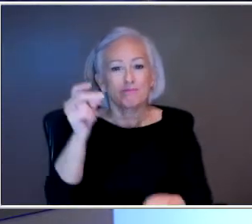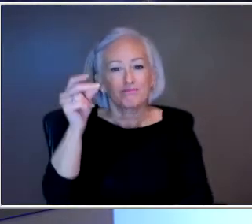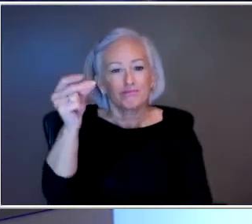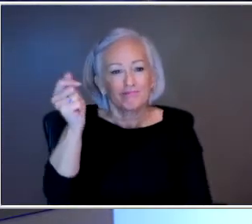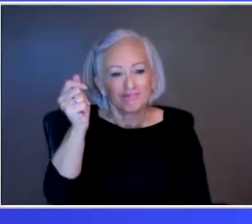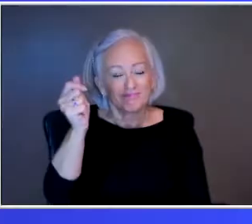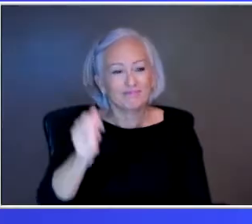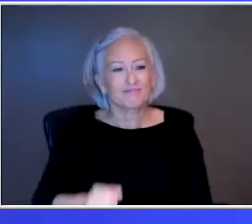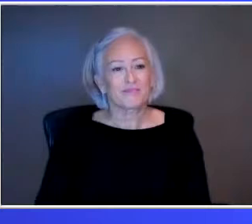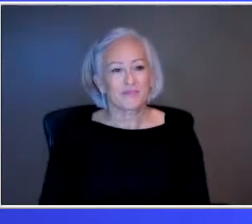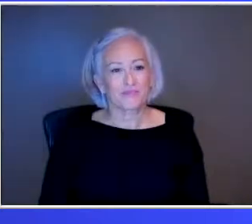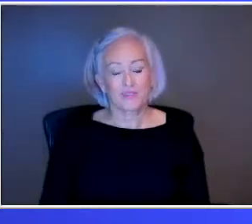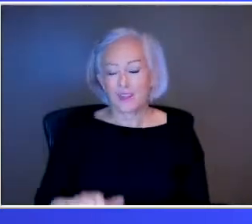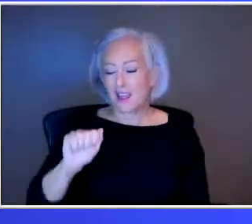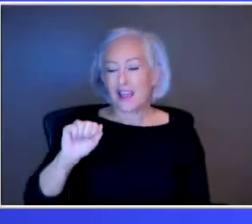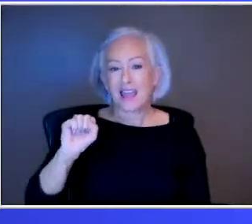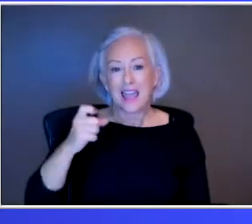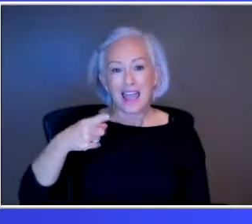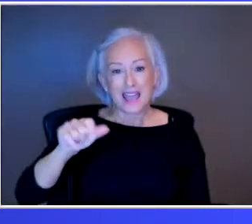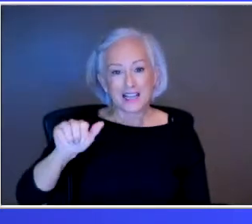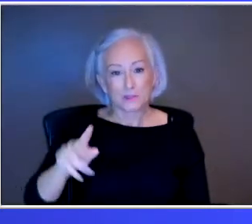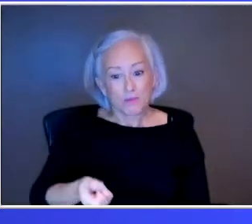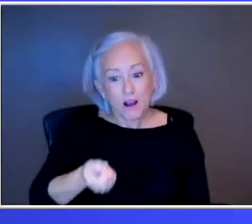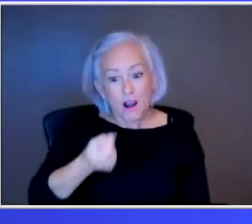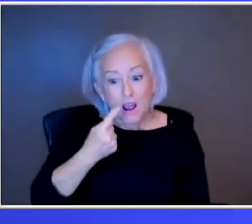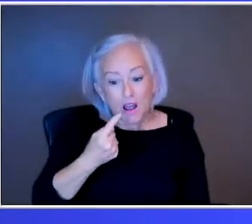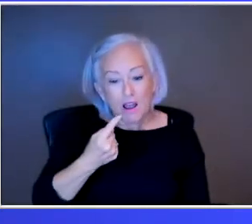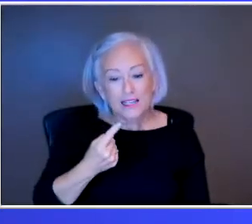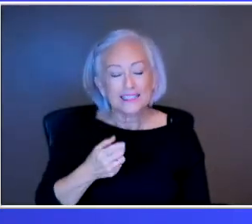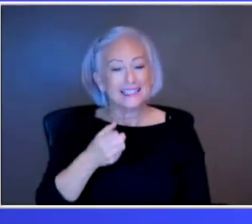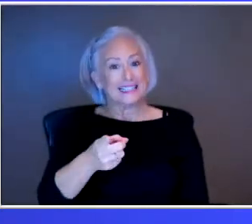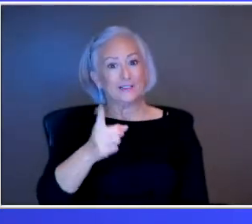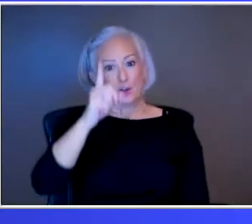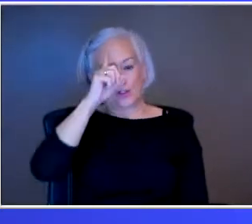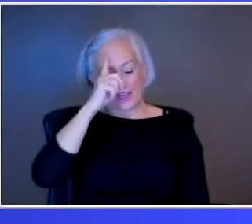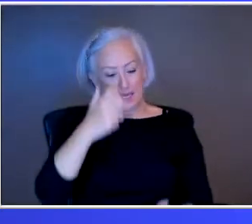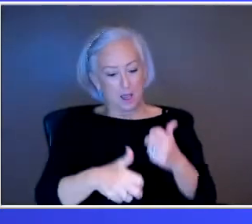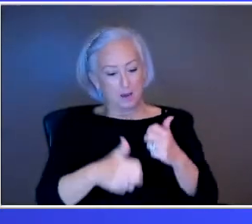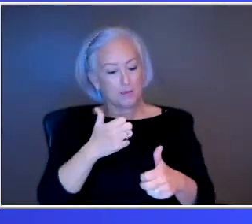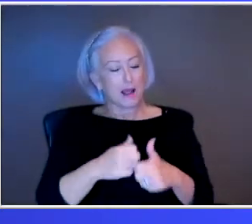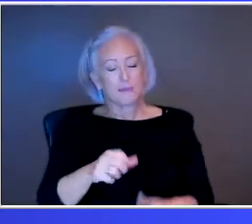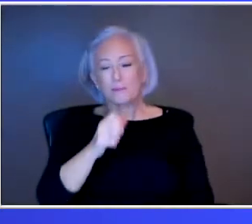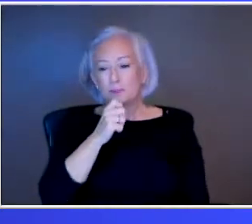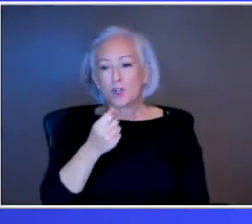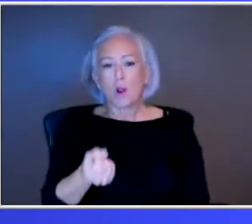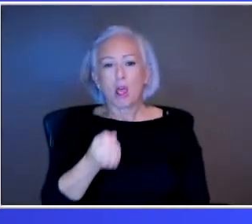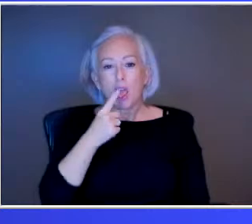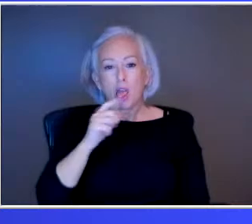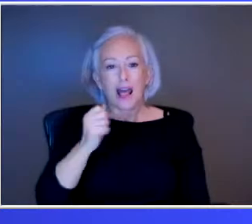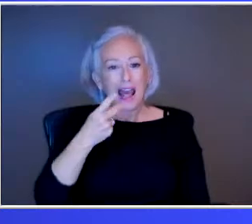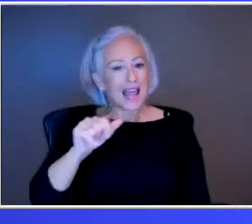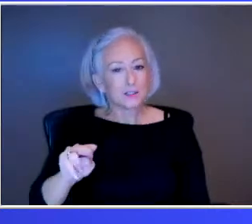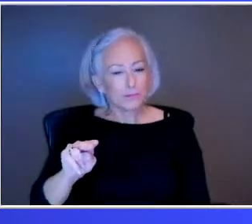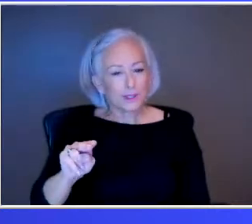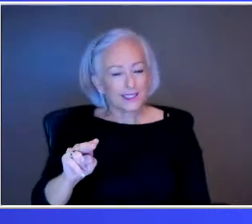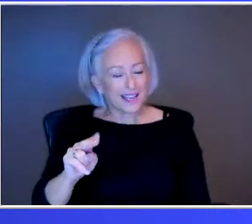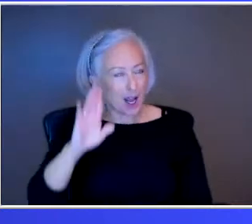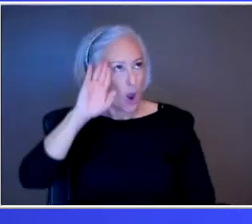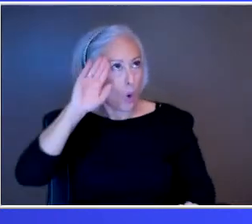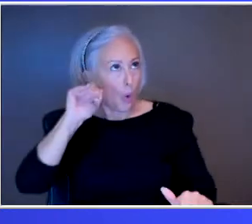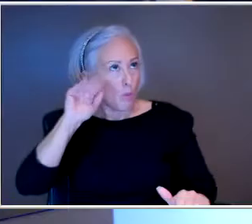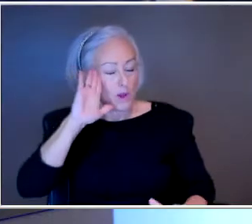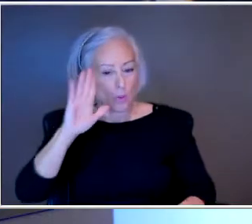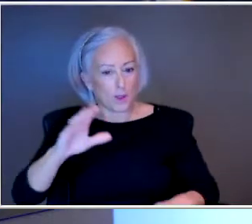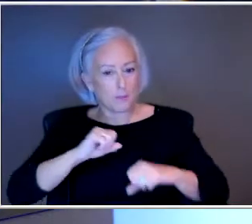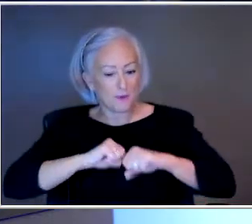not recommend to, if you think you're having a problem, to take an aspirin in hopes that that's preventative, because you don't know what is causing the problem. What about taking an